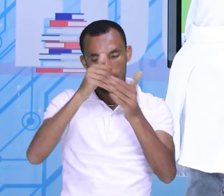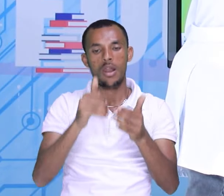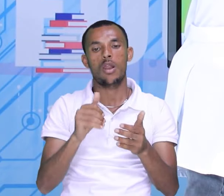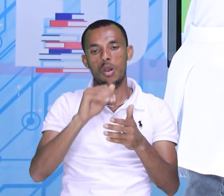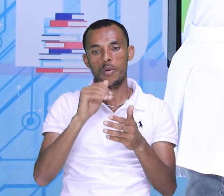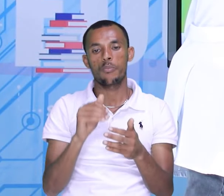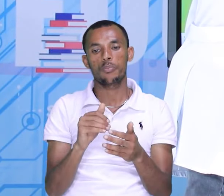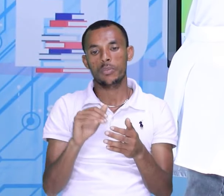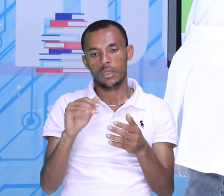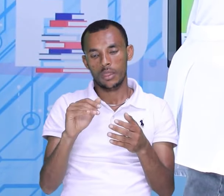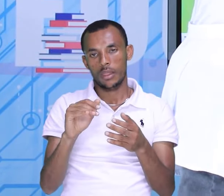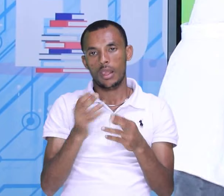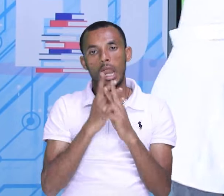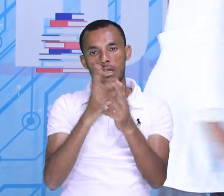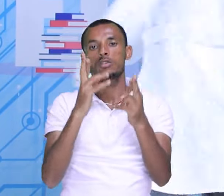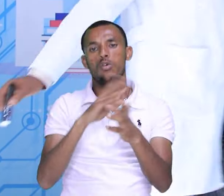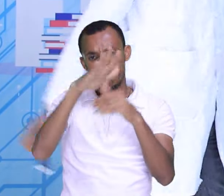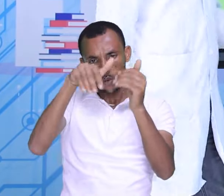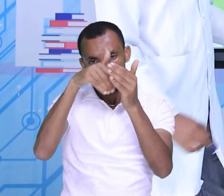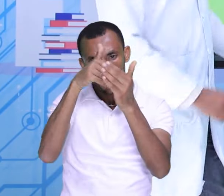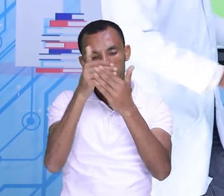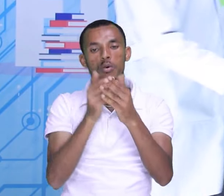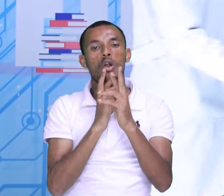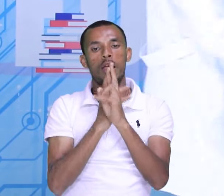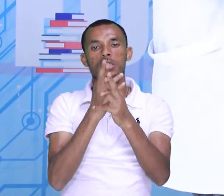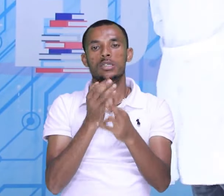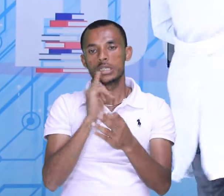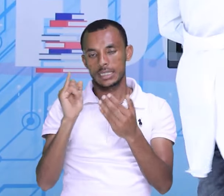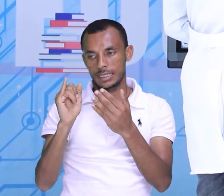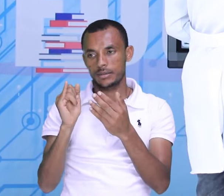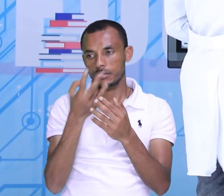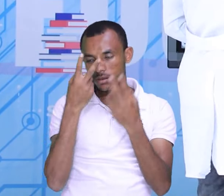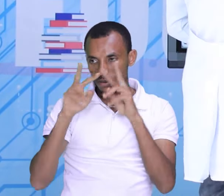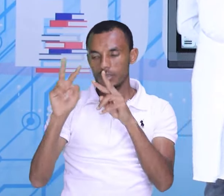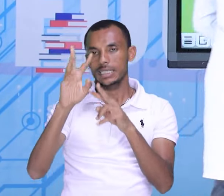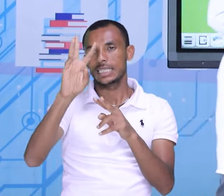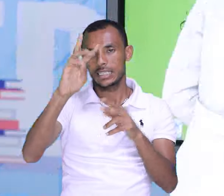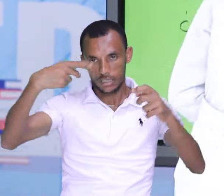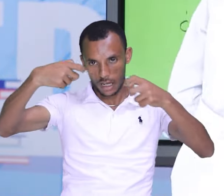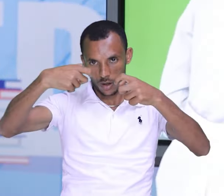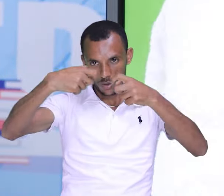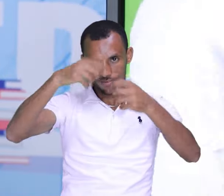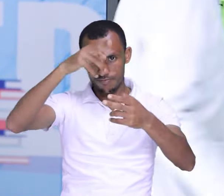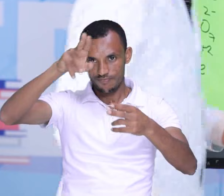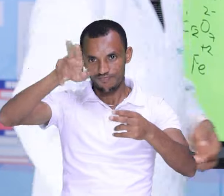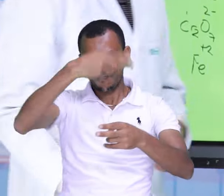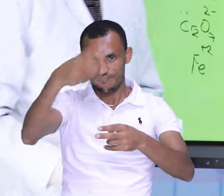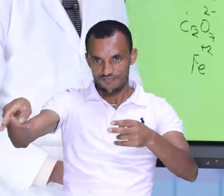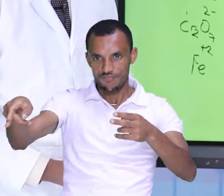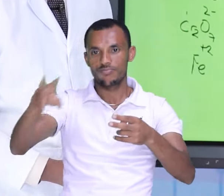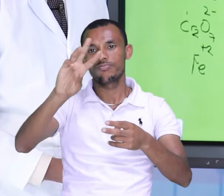overall reaction. Write the overall reaction. The overall reaction means simply cancel. Look, 6 electron is cancelled by 6